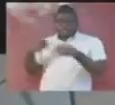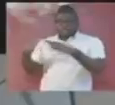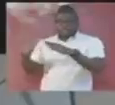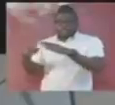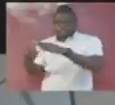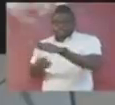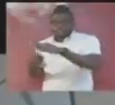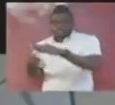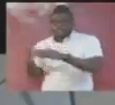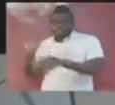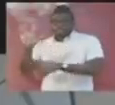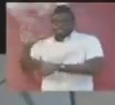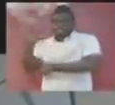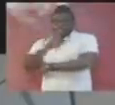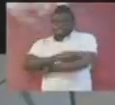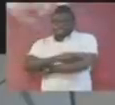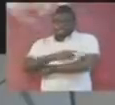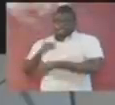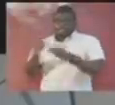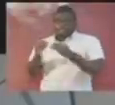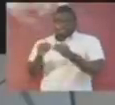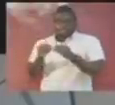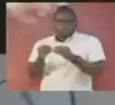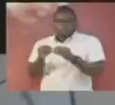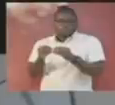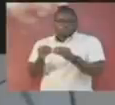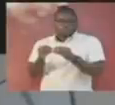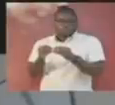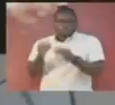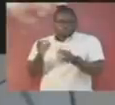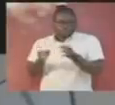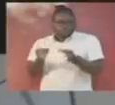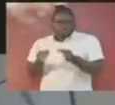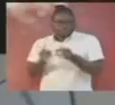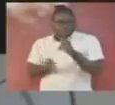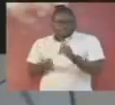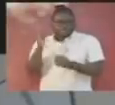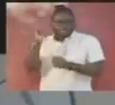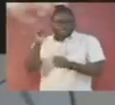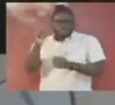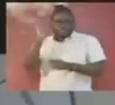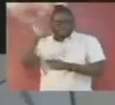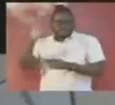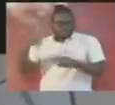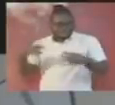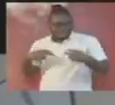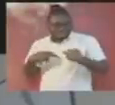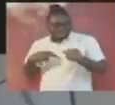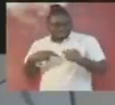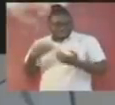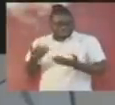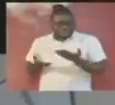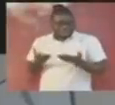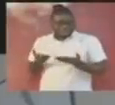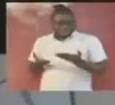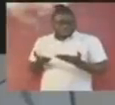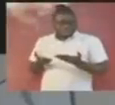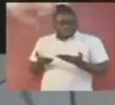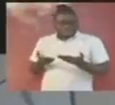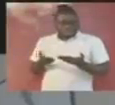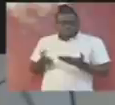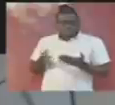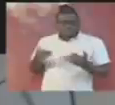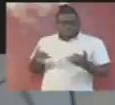exemption to the footballers traveling here for the Guyana versus Trinidad and Tobago World Cup qualifying match on the 25th